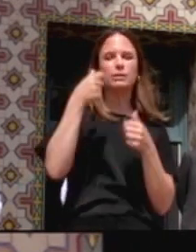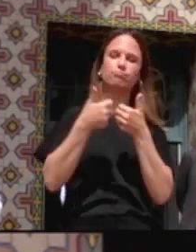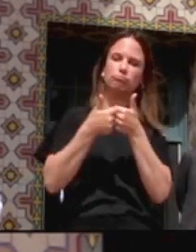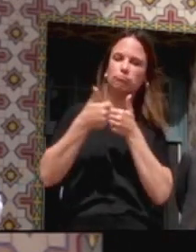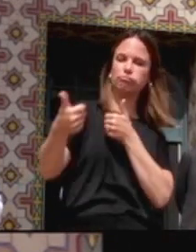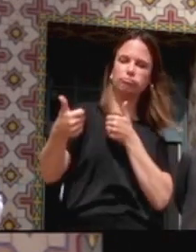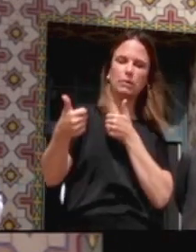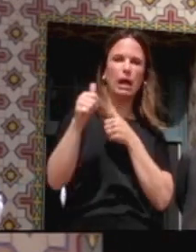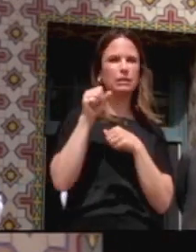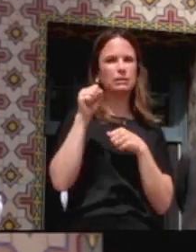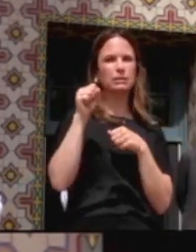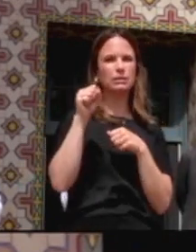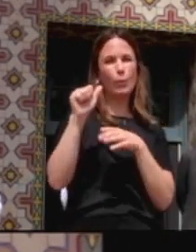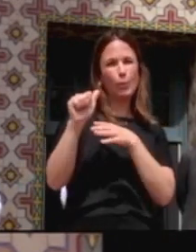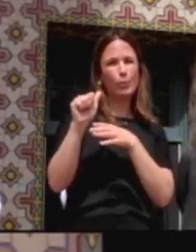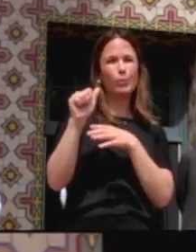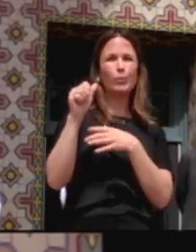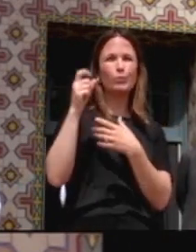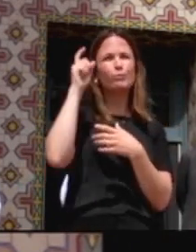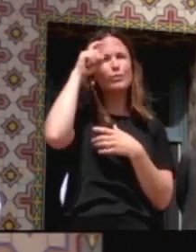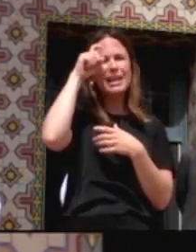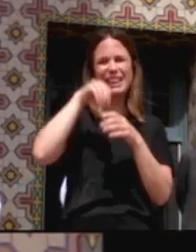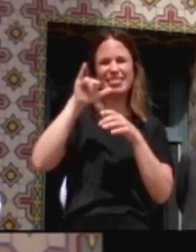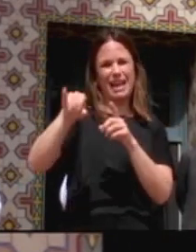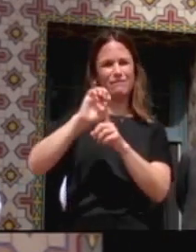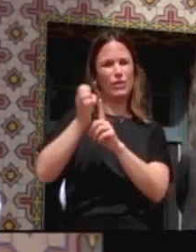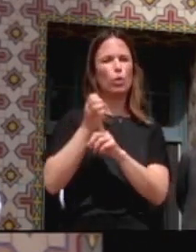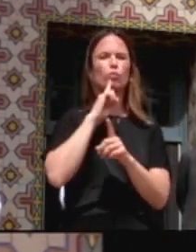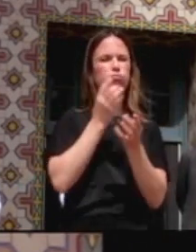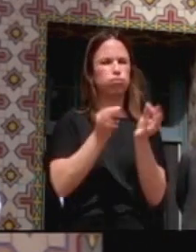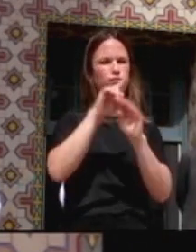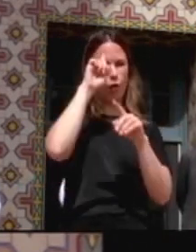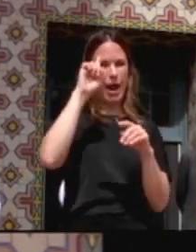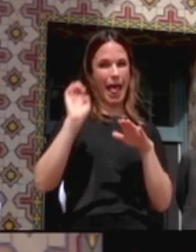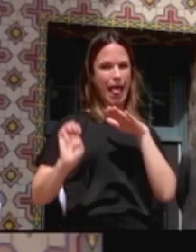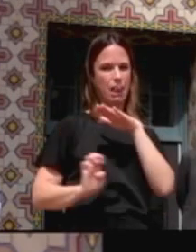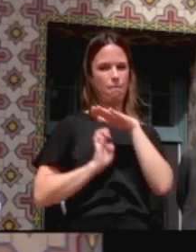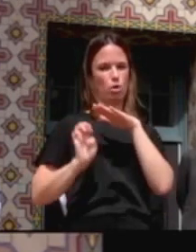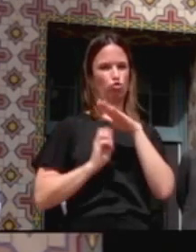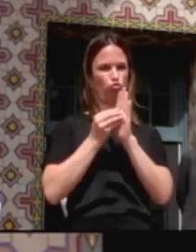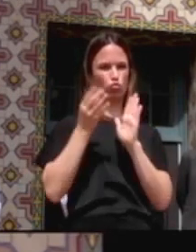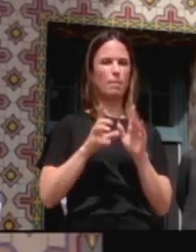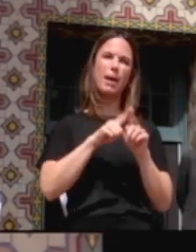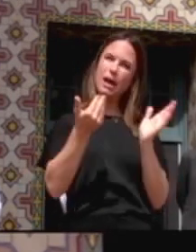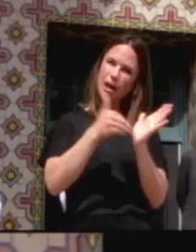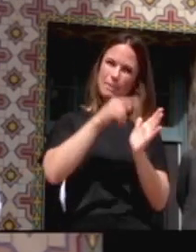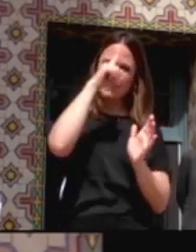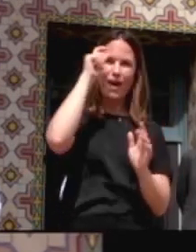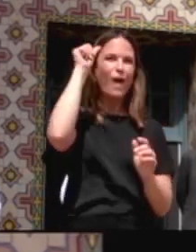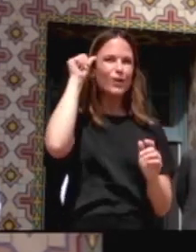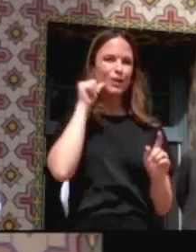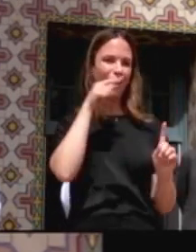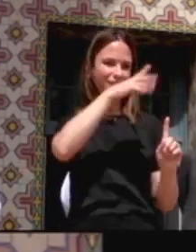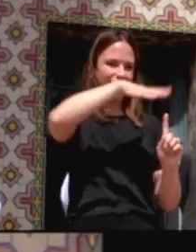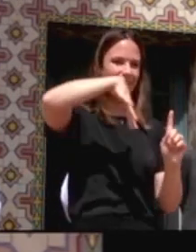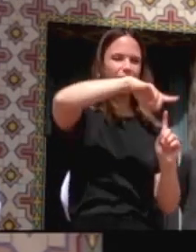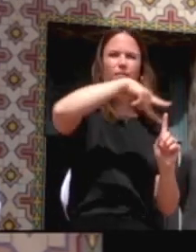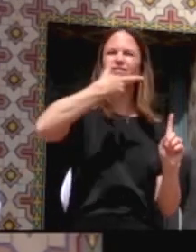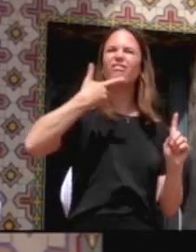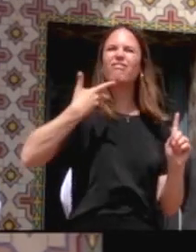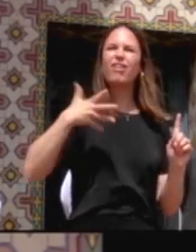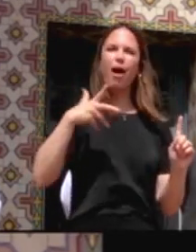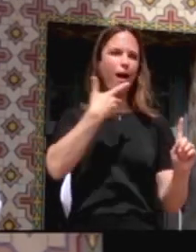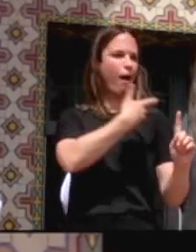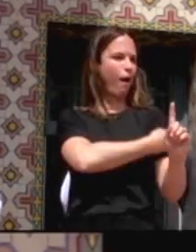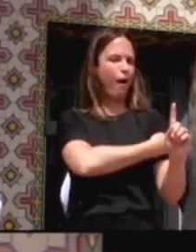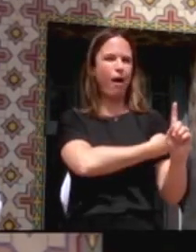distancing as practicable within that setting, will be important for elementary students. But again, because the adults in that environment have the benefit of